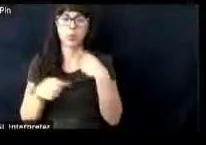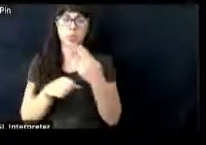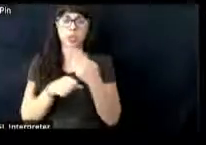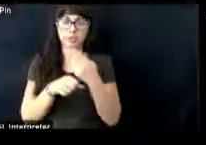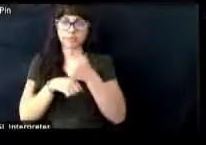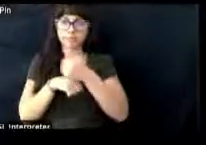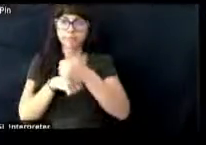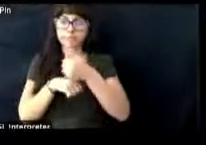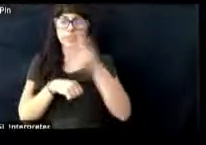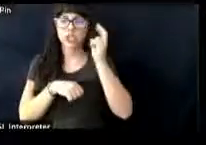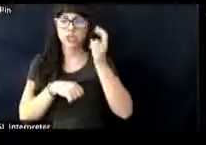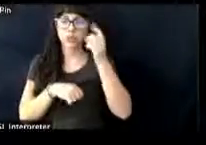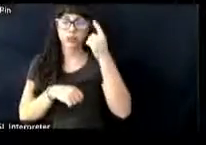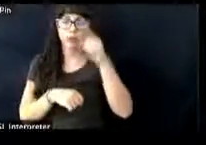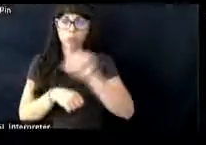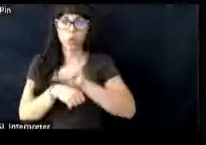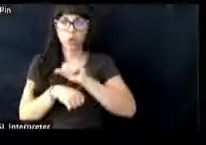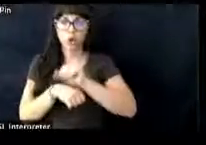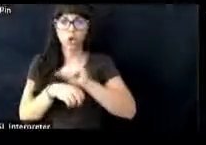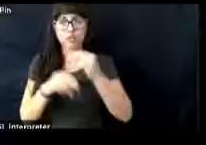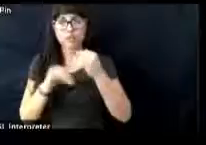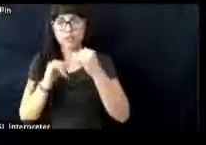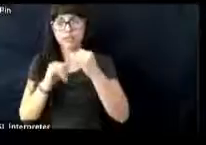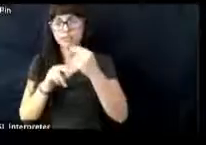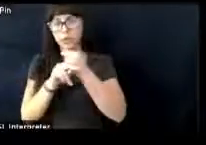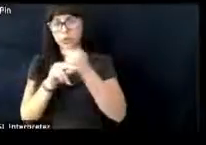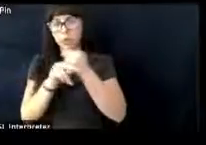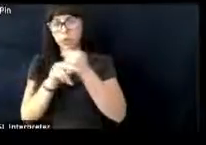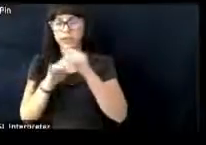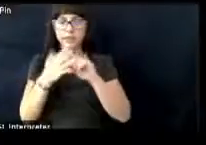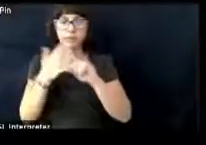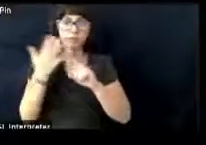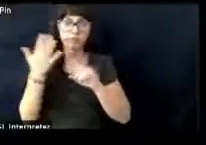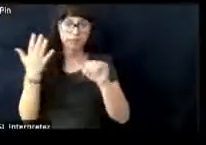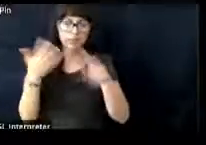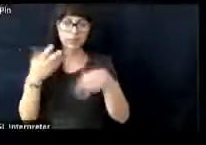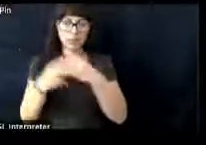and we use the same freeways and that kind of thing. So